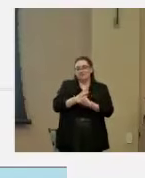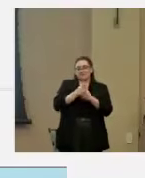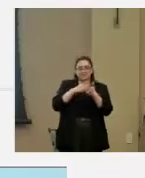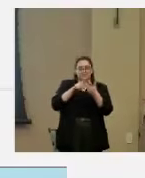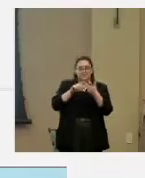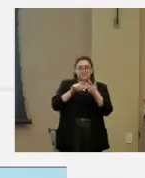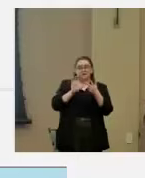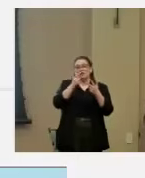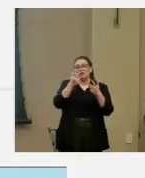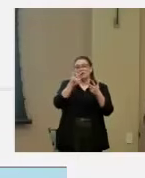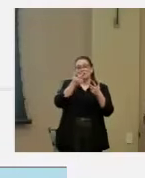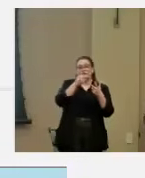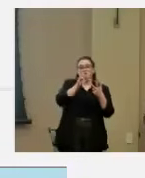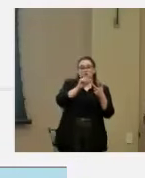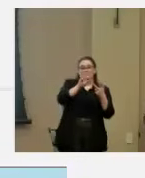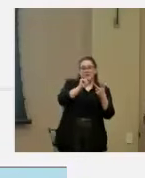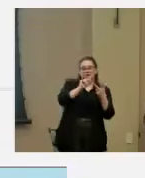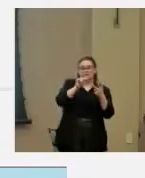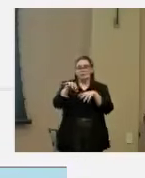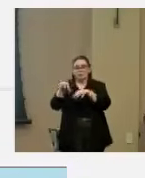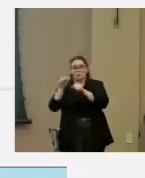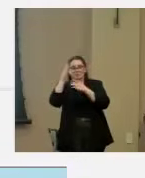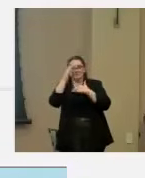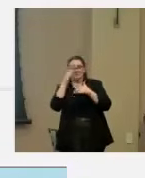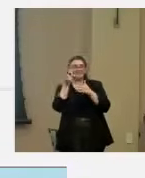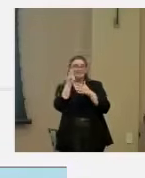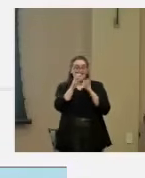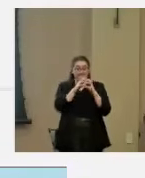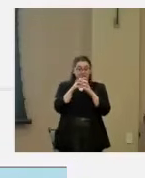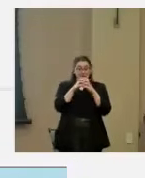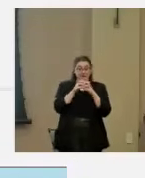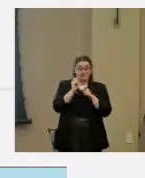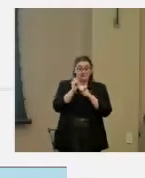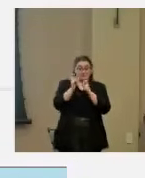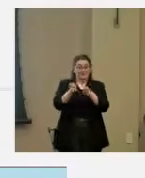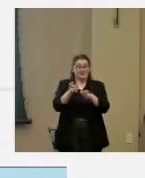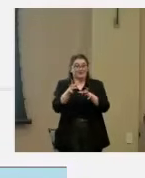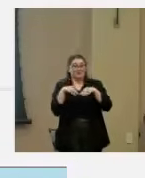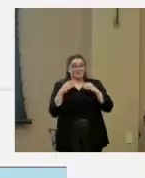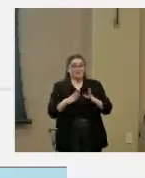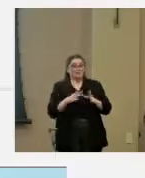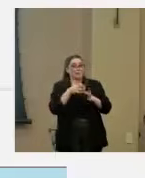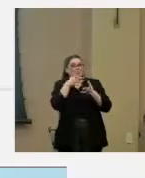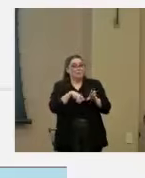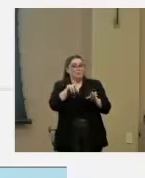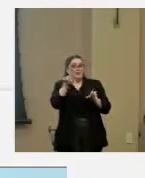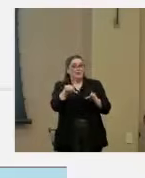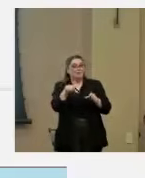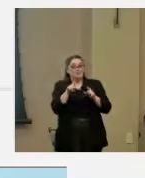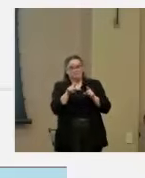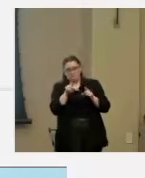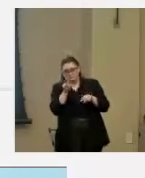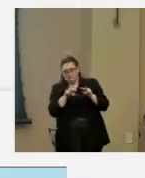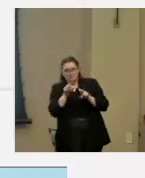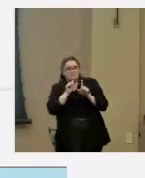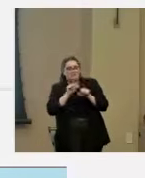in our case, graft versus host disease. So when you implant cells into a recipient, you don't want to have the